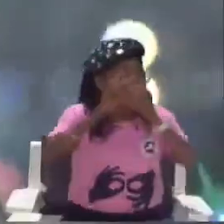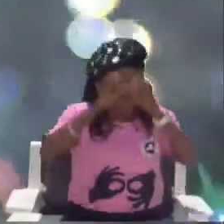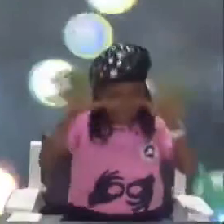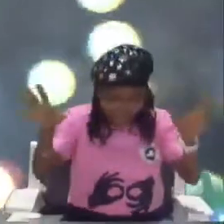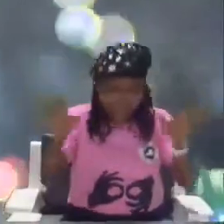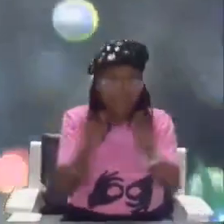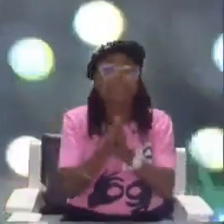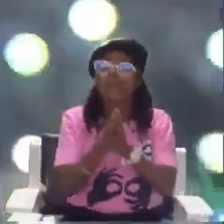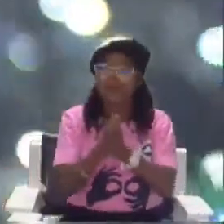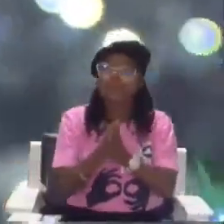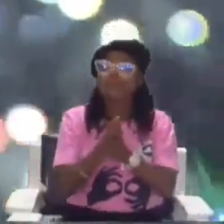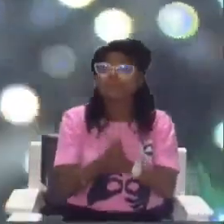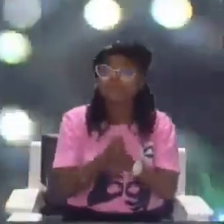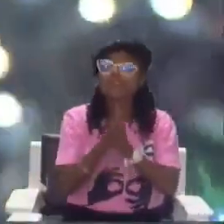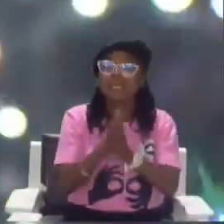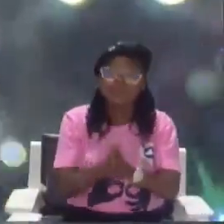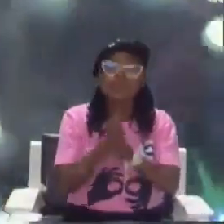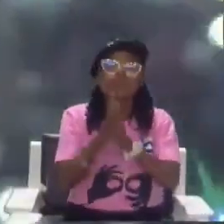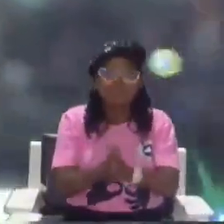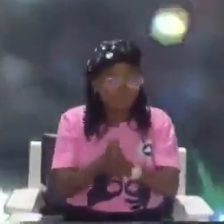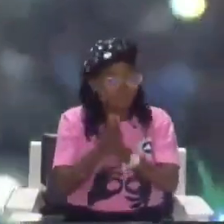wa.